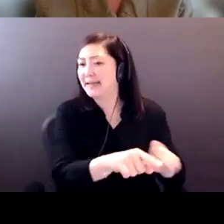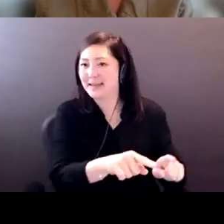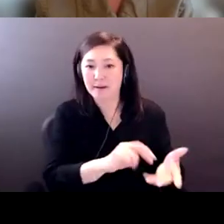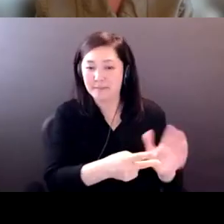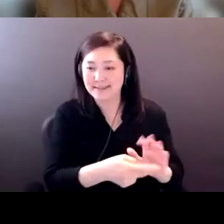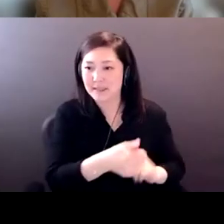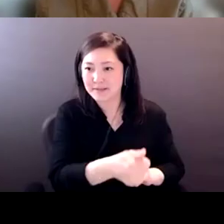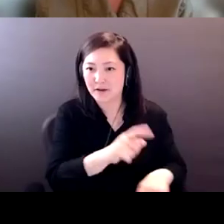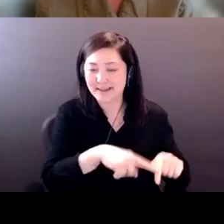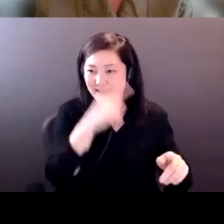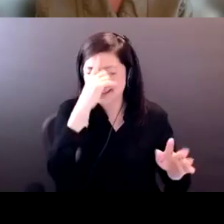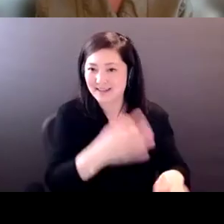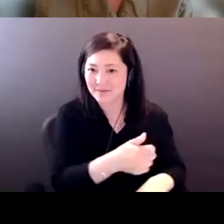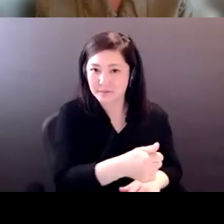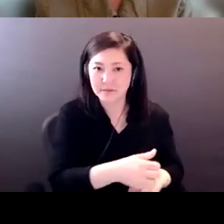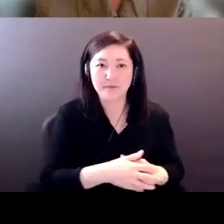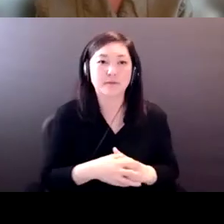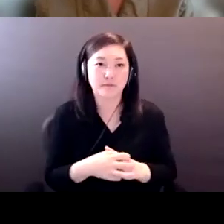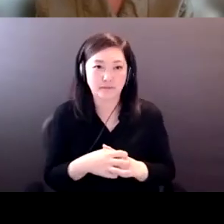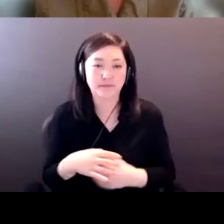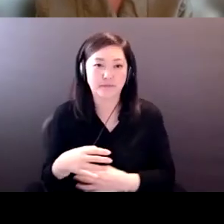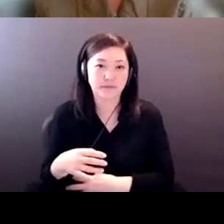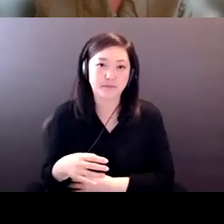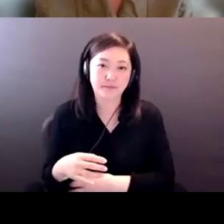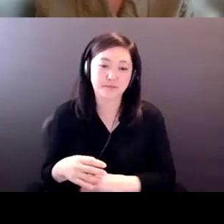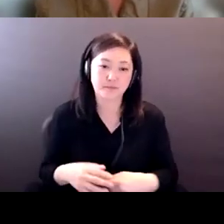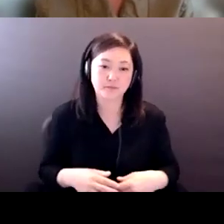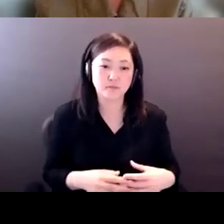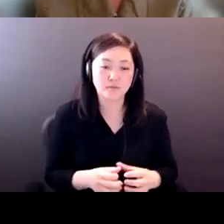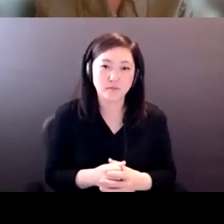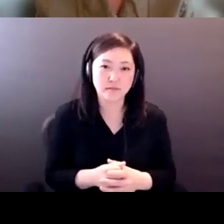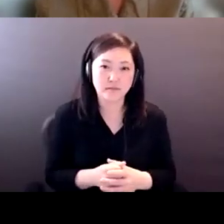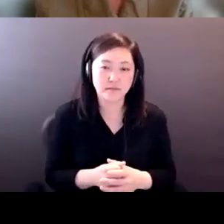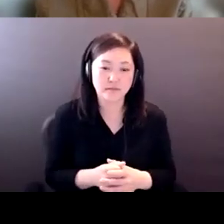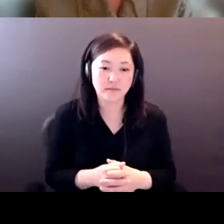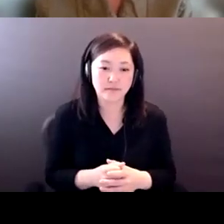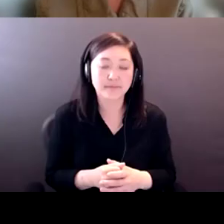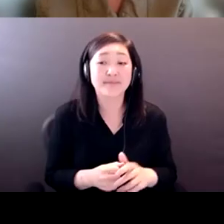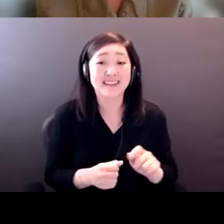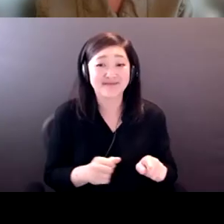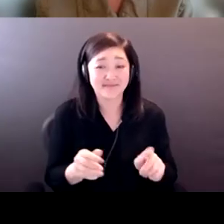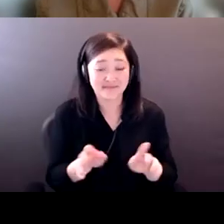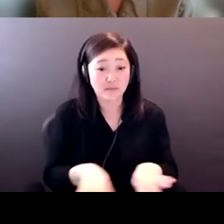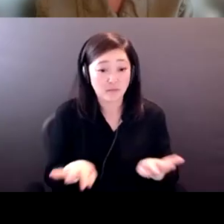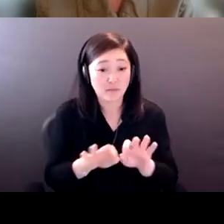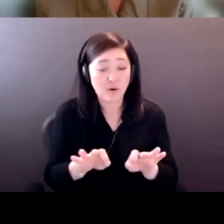support expand the person's choice or narrow them? This is especially important given the crisis in care we have in Canada